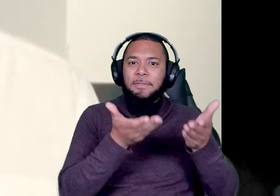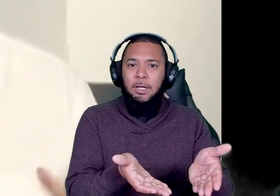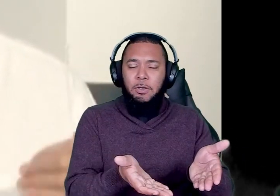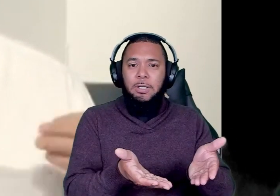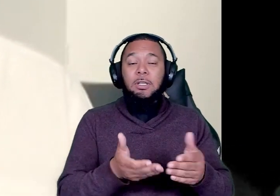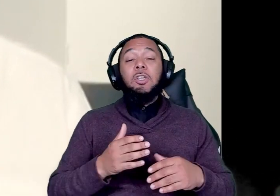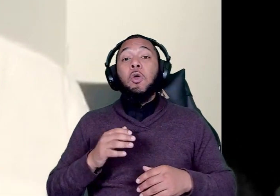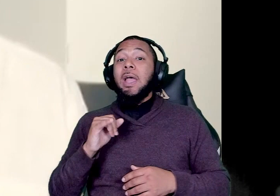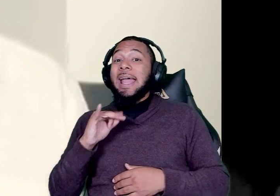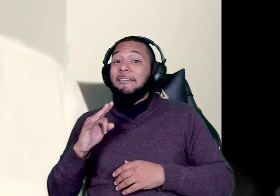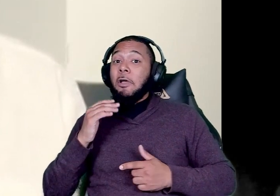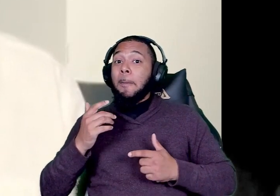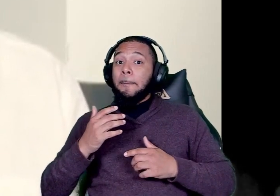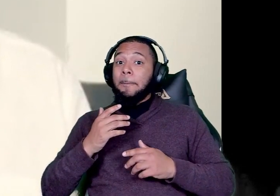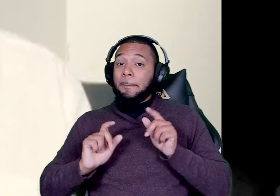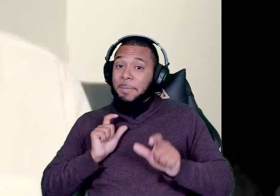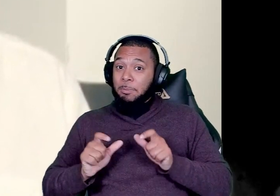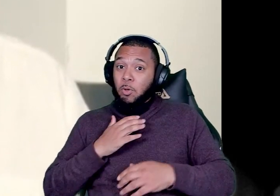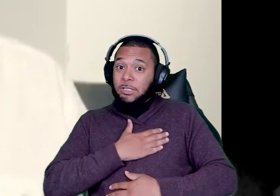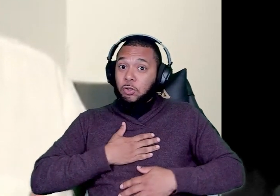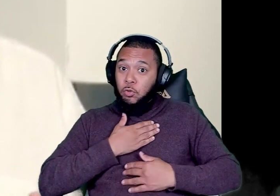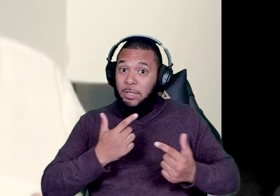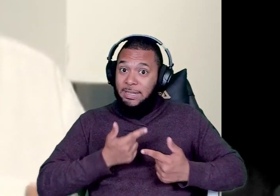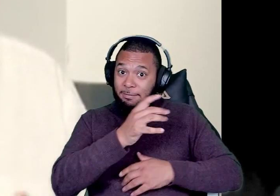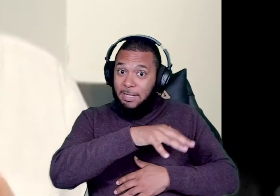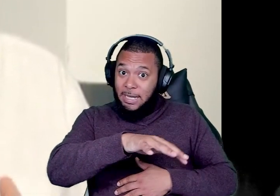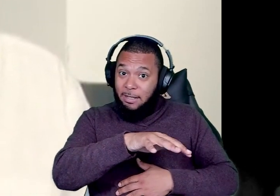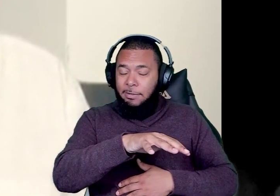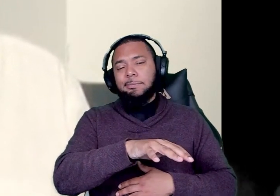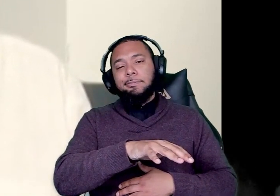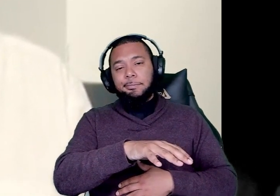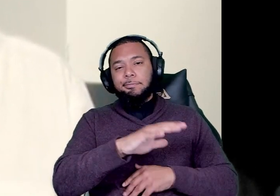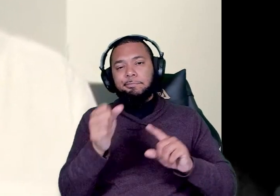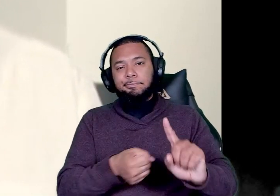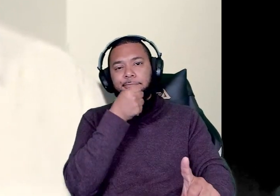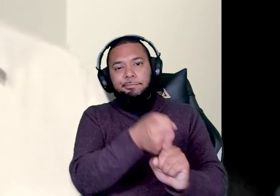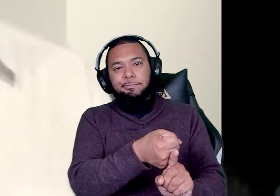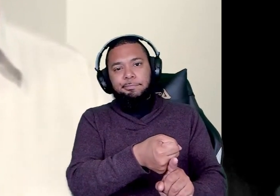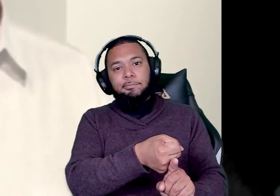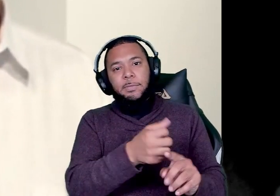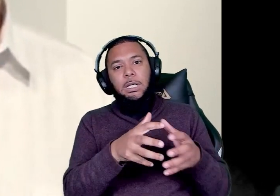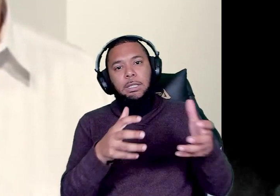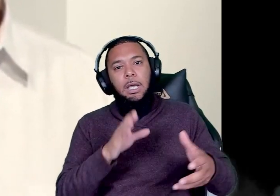to live are going to be highly impacted, obviously highly impacted biome.